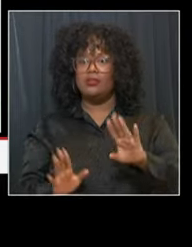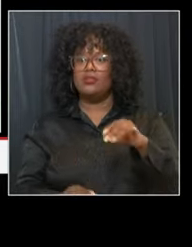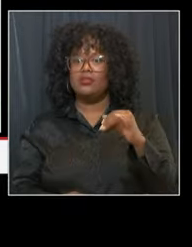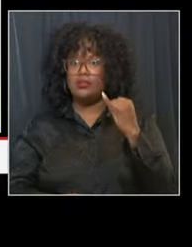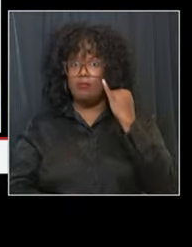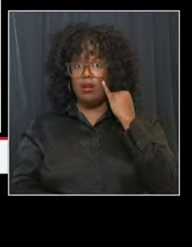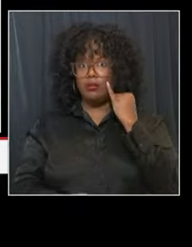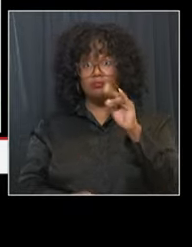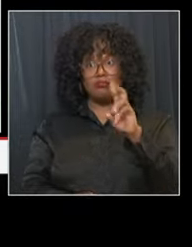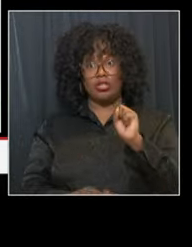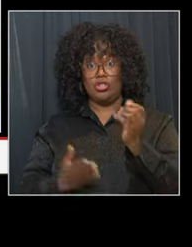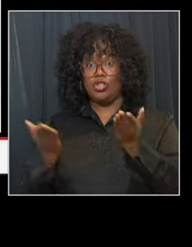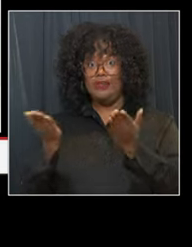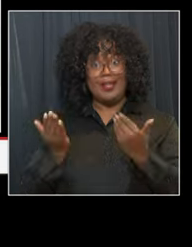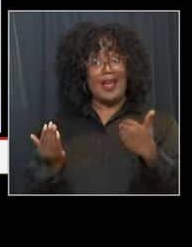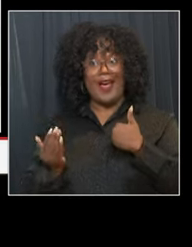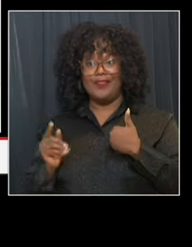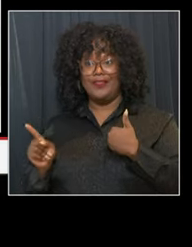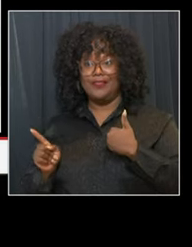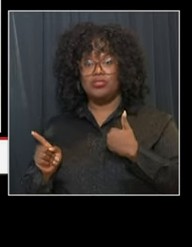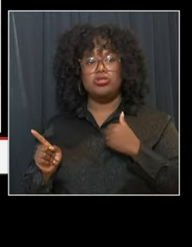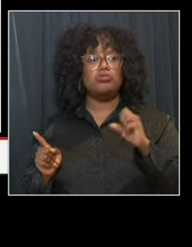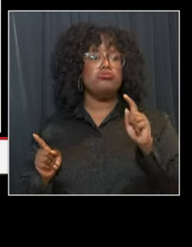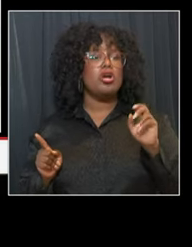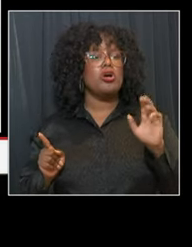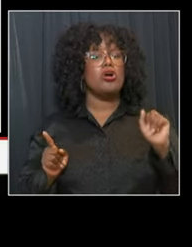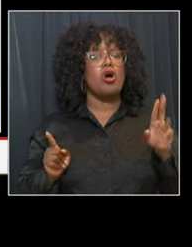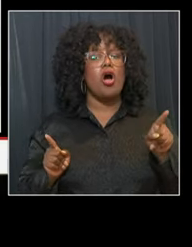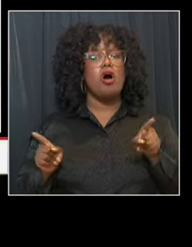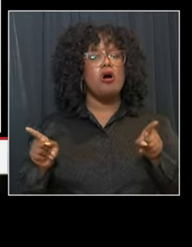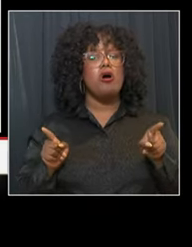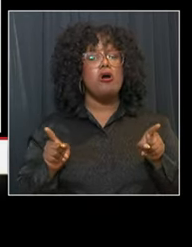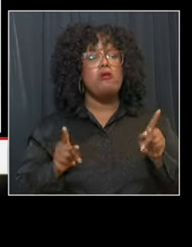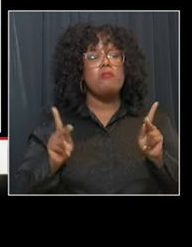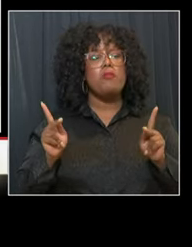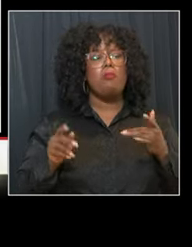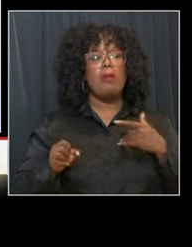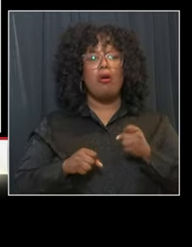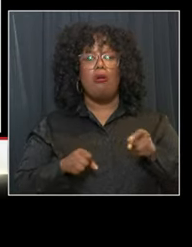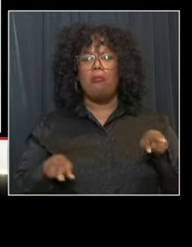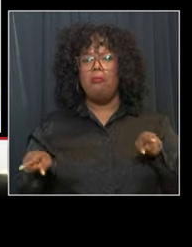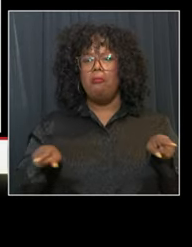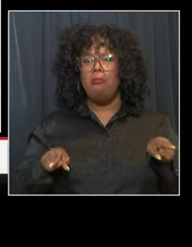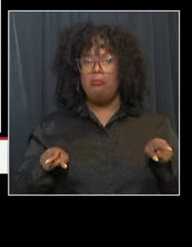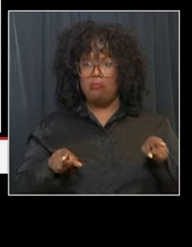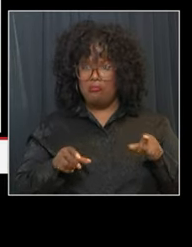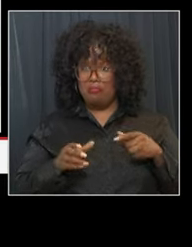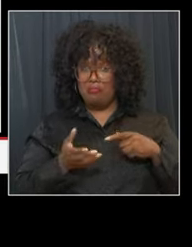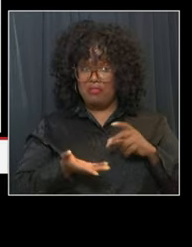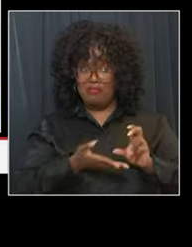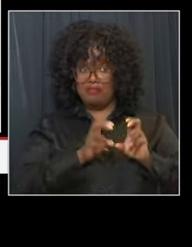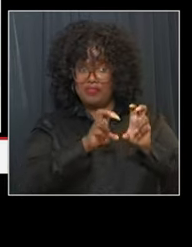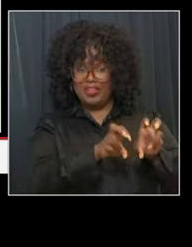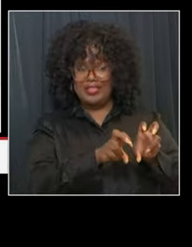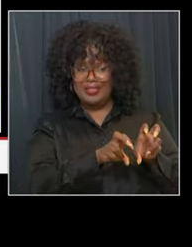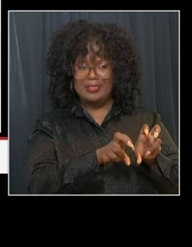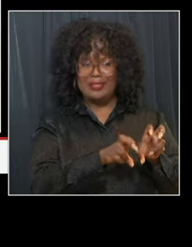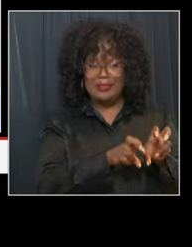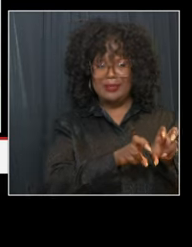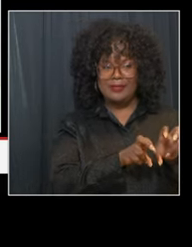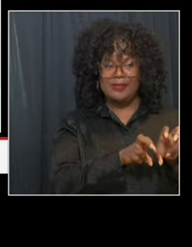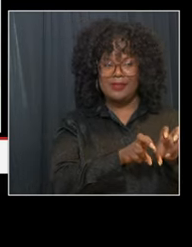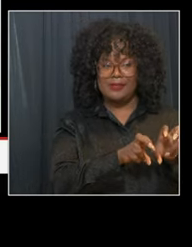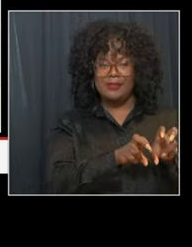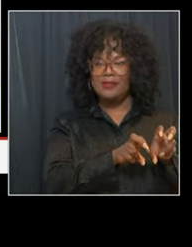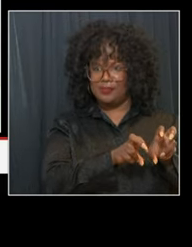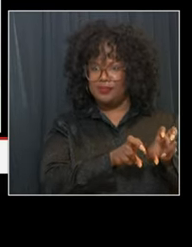that streetcar made people feel a little bit different about that investment. And we knew the budget probably could not sustain the capital